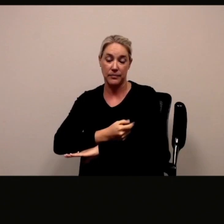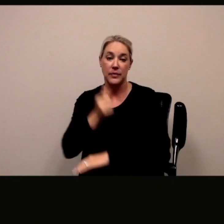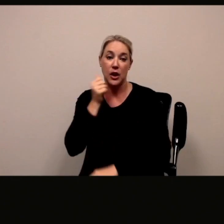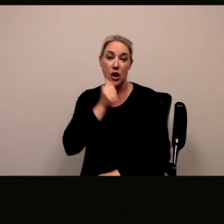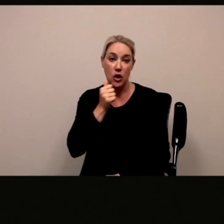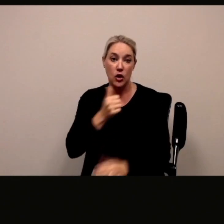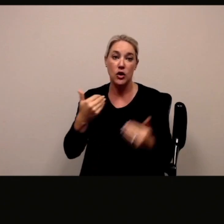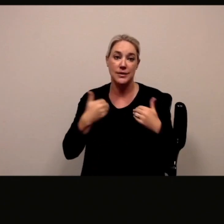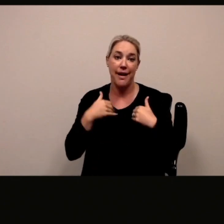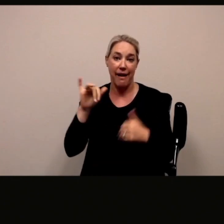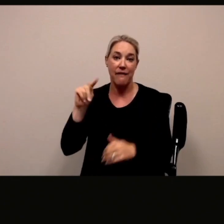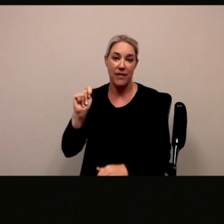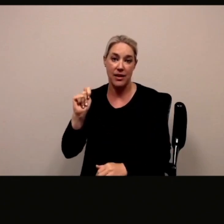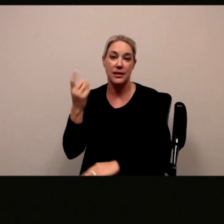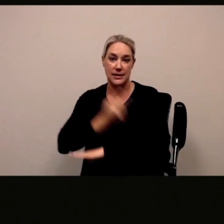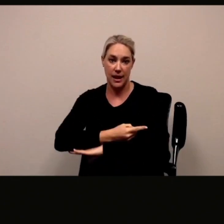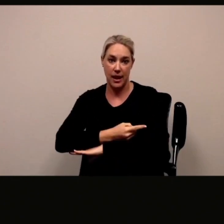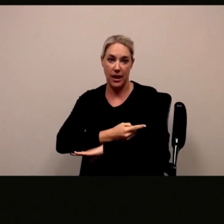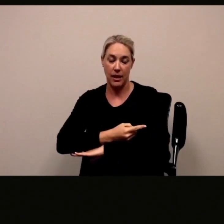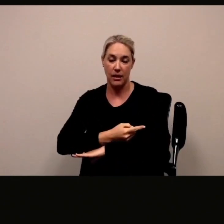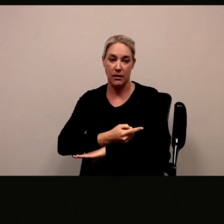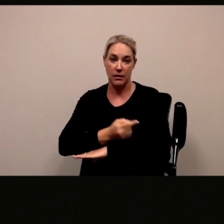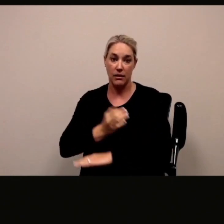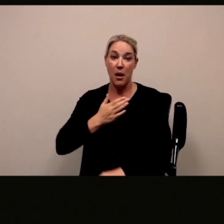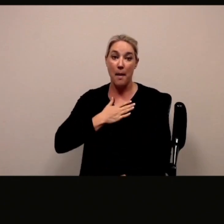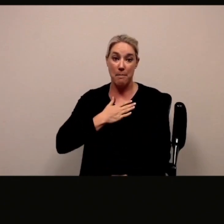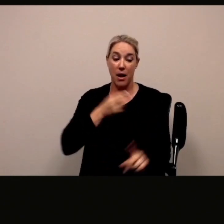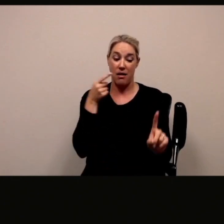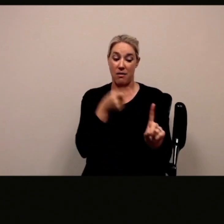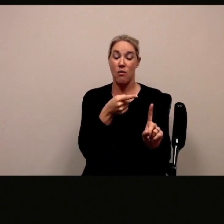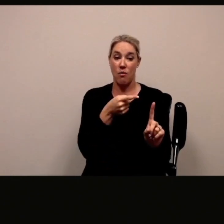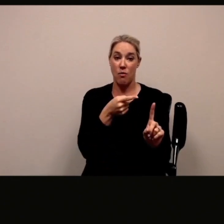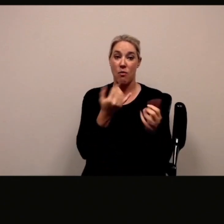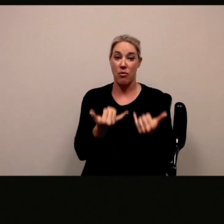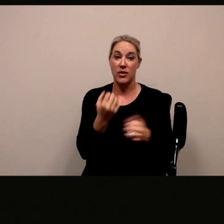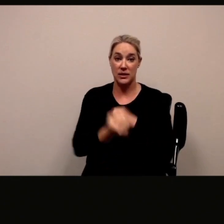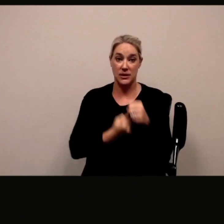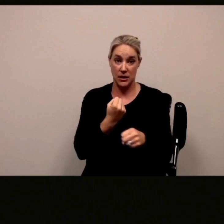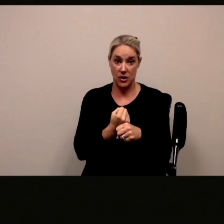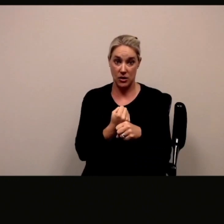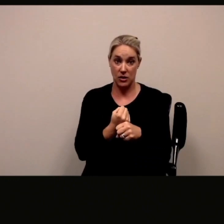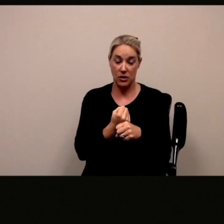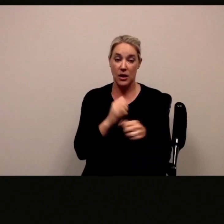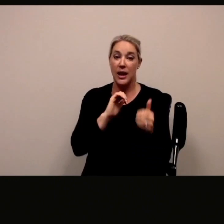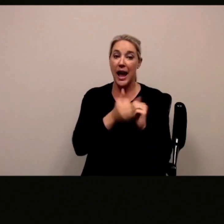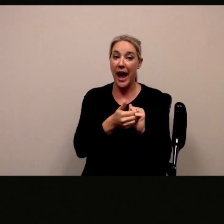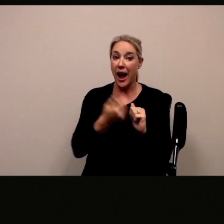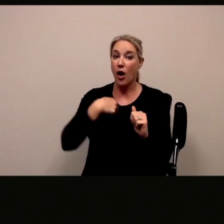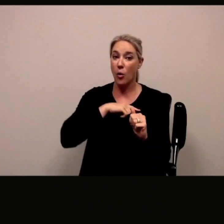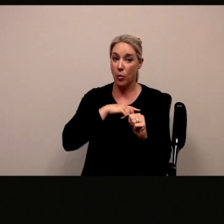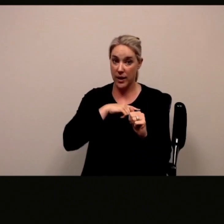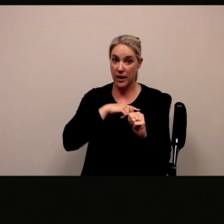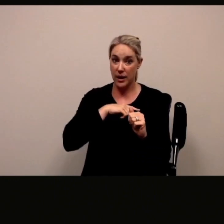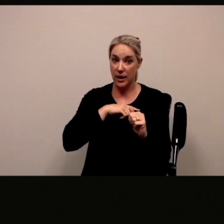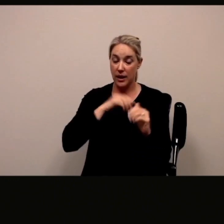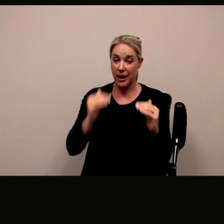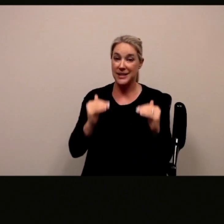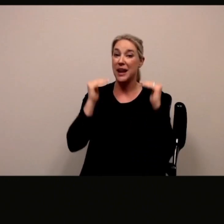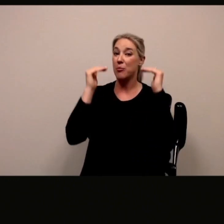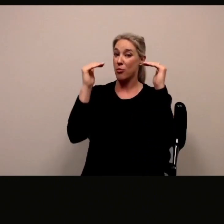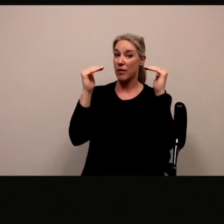I'm working on specifically this year is how we, as a privileged